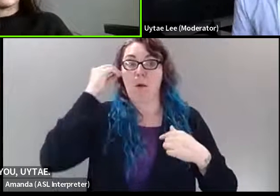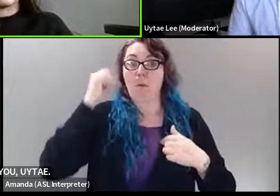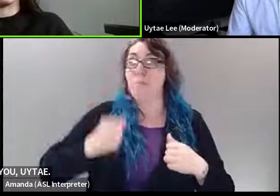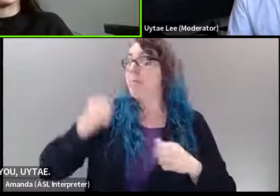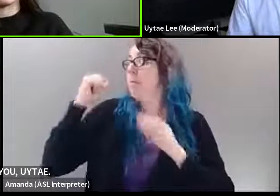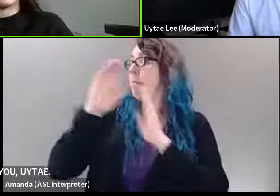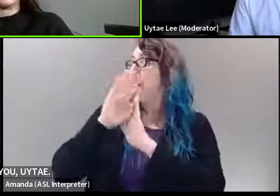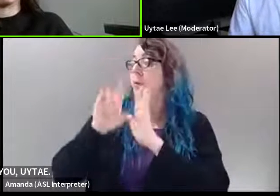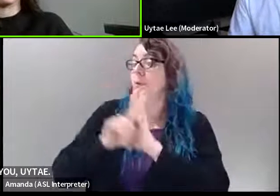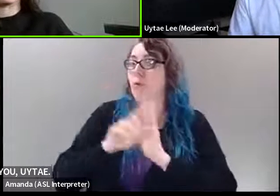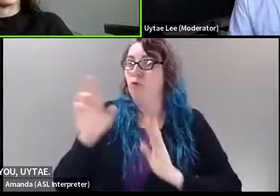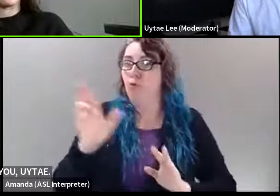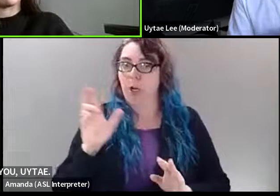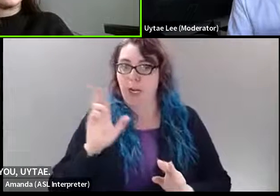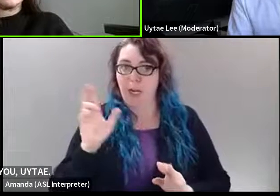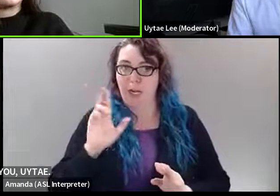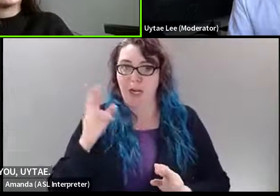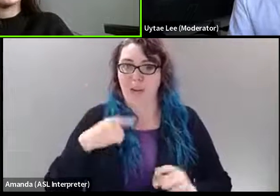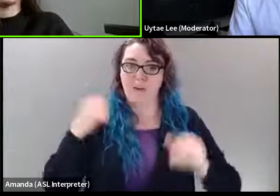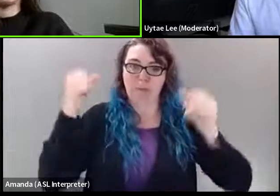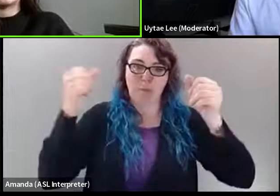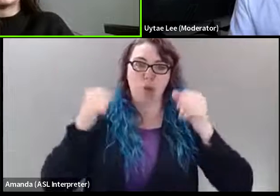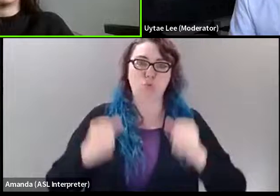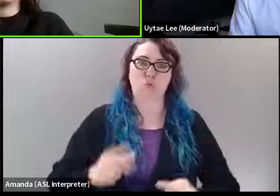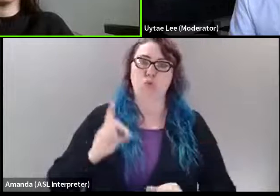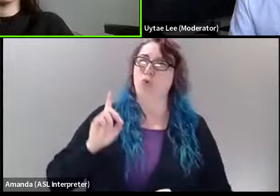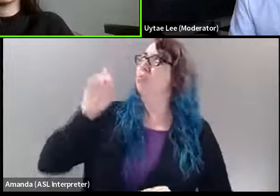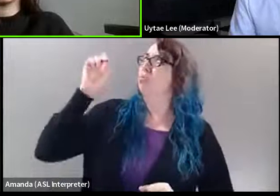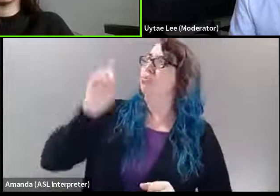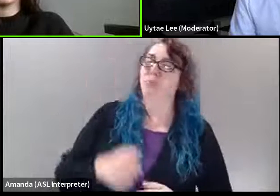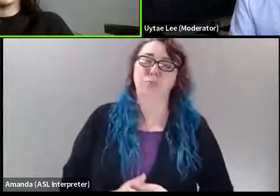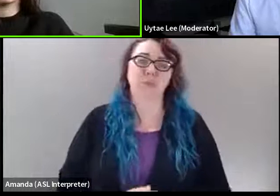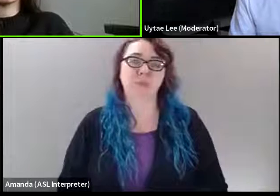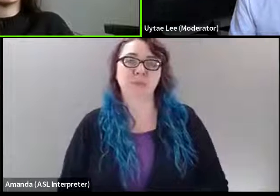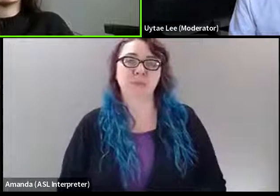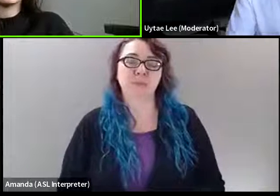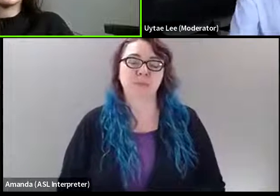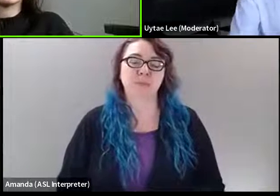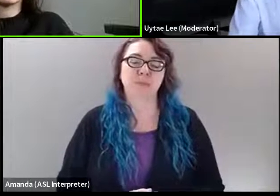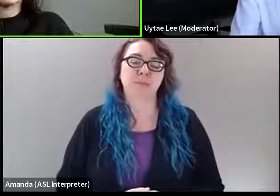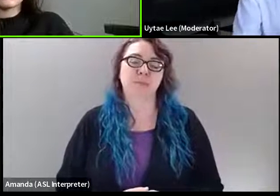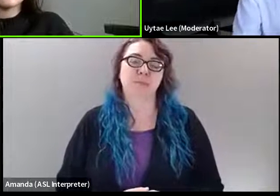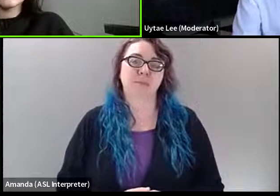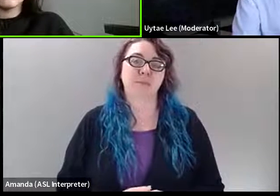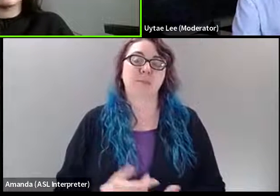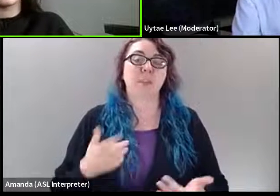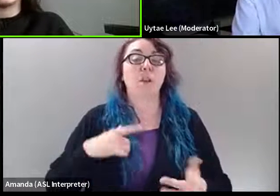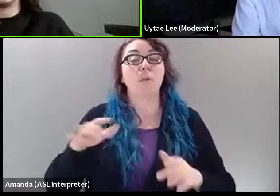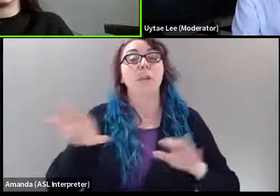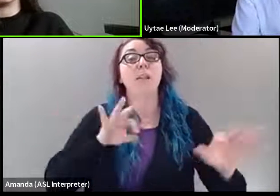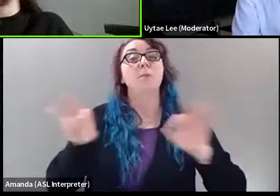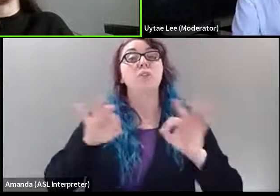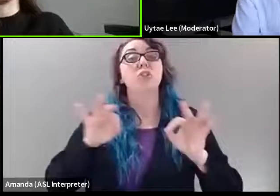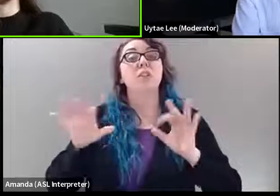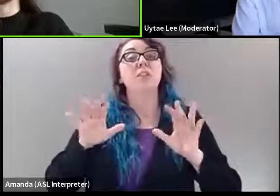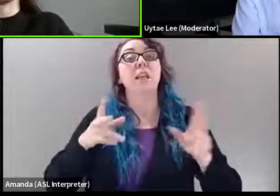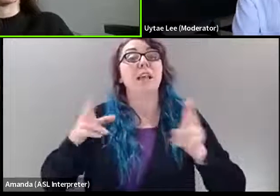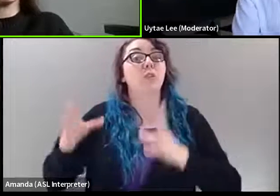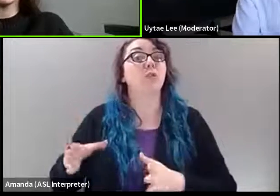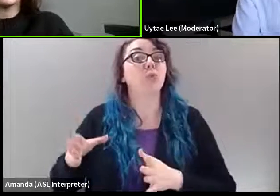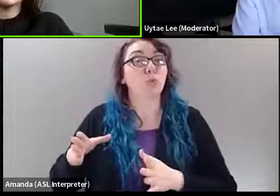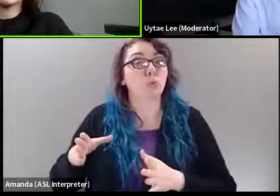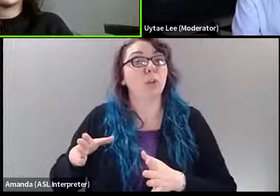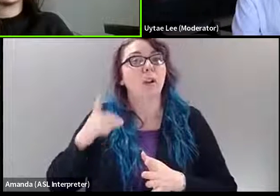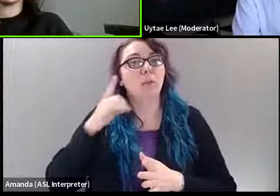background with a poster above my head. So as commissioning editor of Docs, I oversee all of our